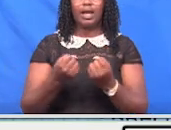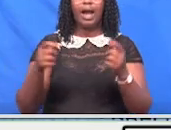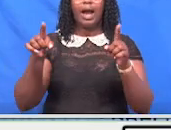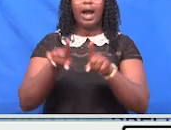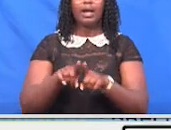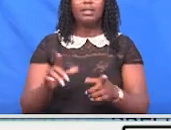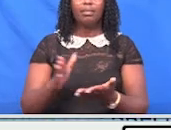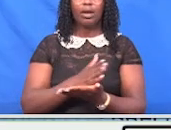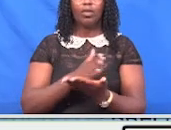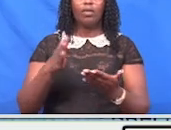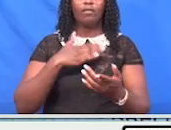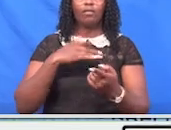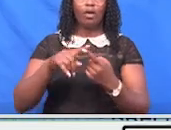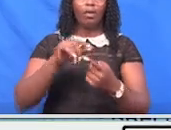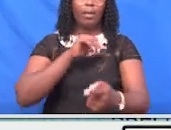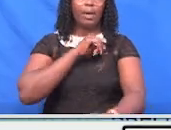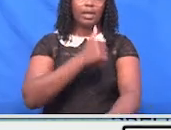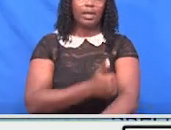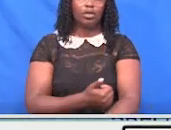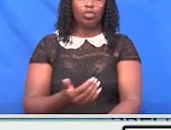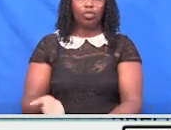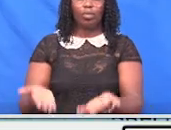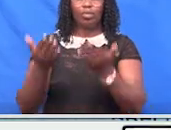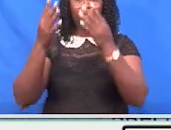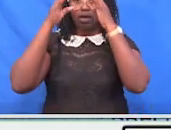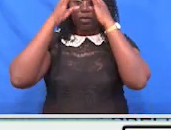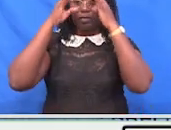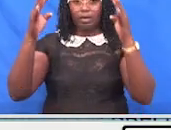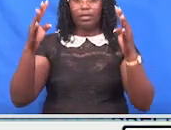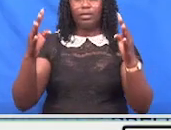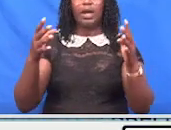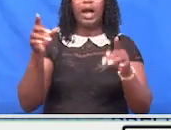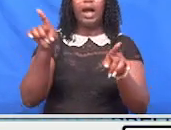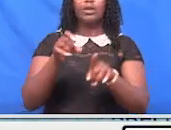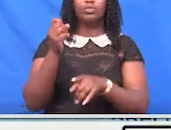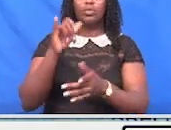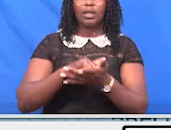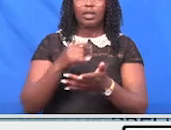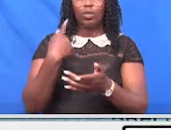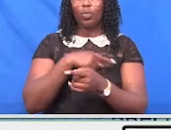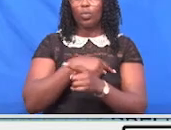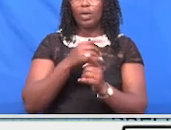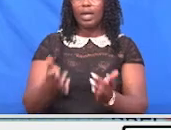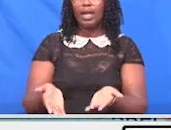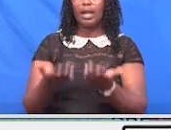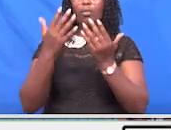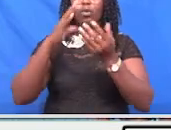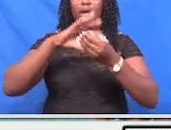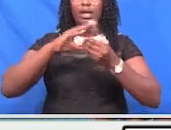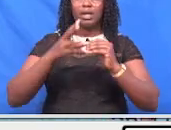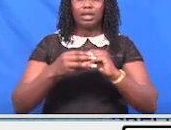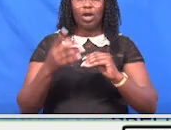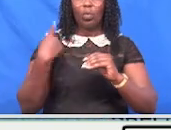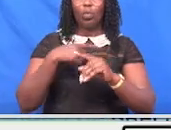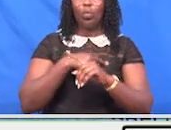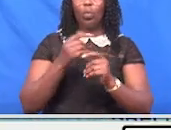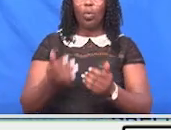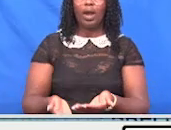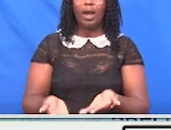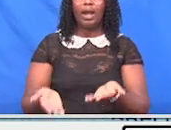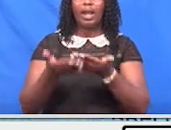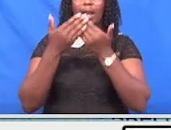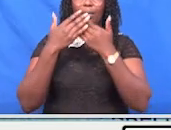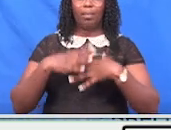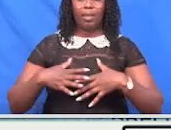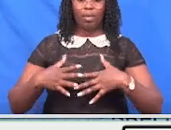key mandates is to promote inventiveness and innovativeness. Yes. So that we enable creatives, we enable people who are inventing